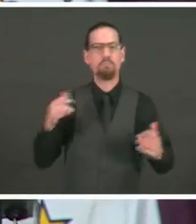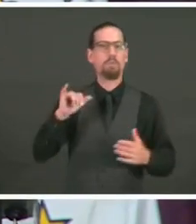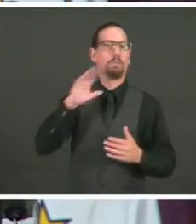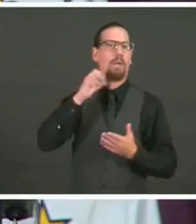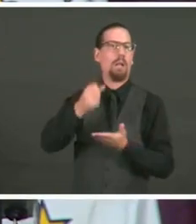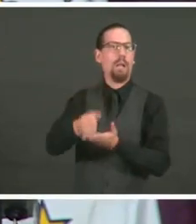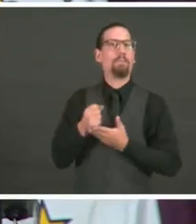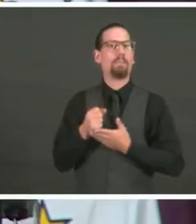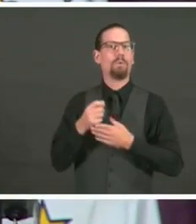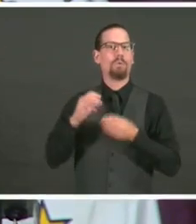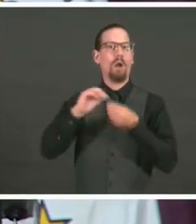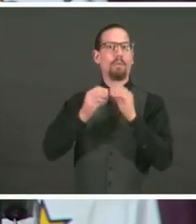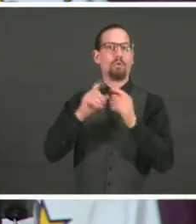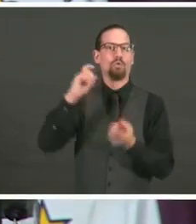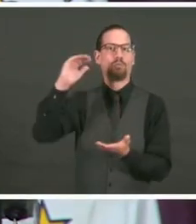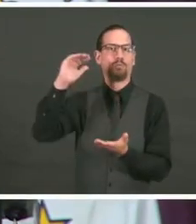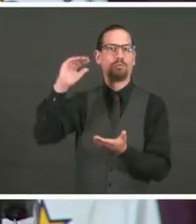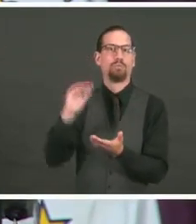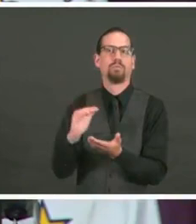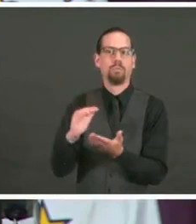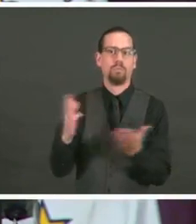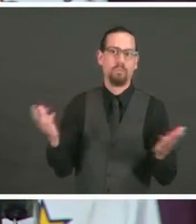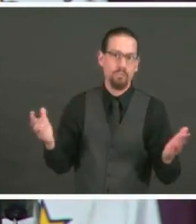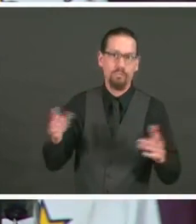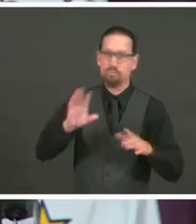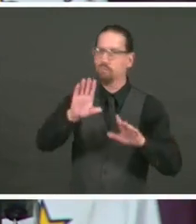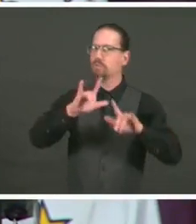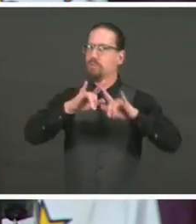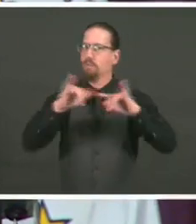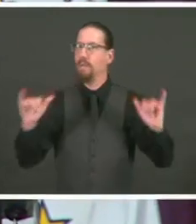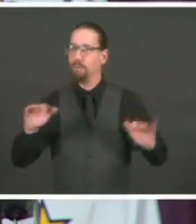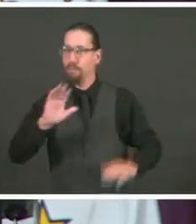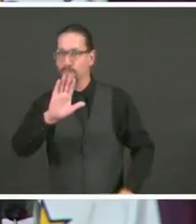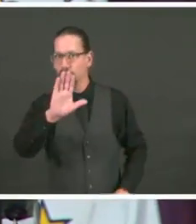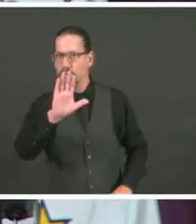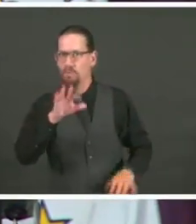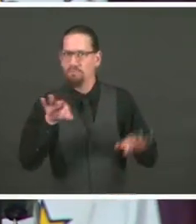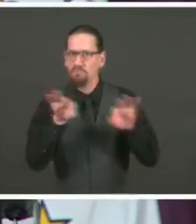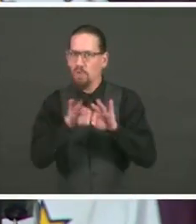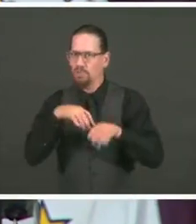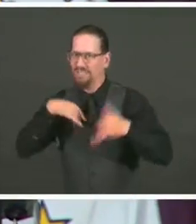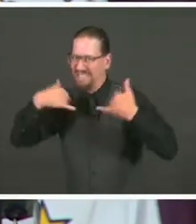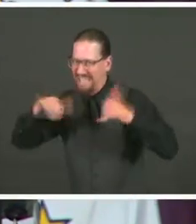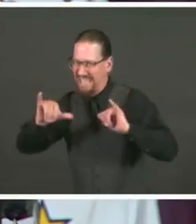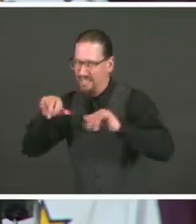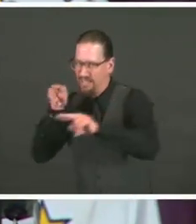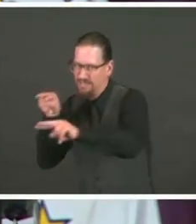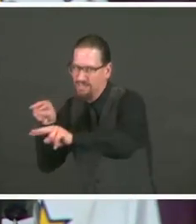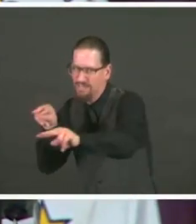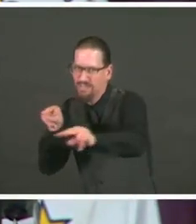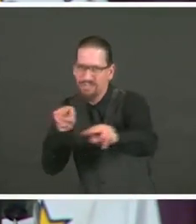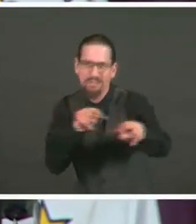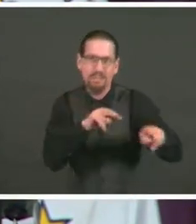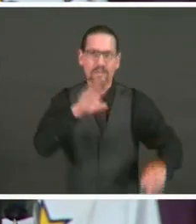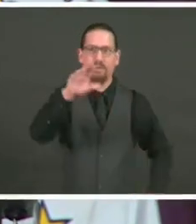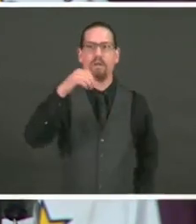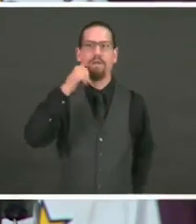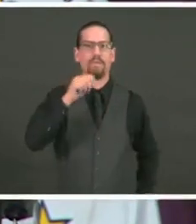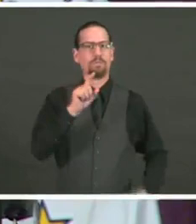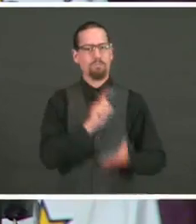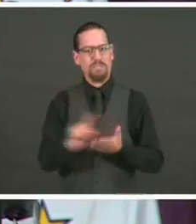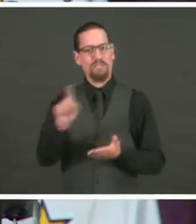say, on the other hand, this means we have to pay attention. I have been up here for weeks asking us to